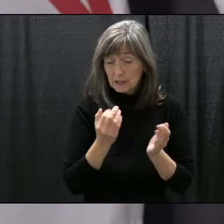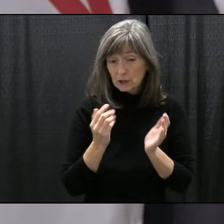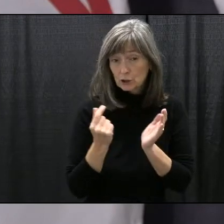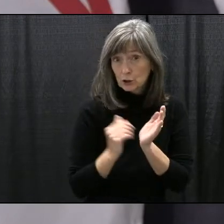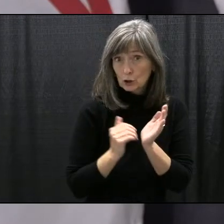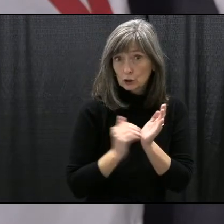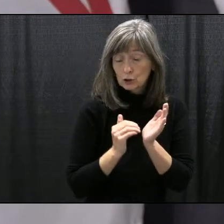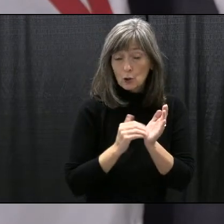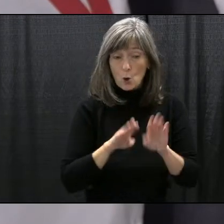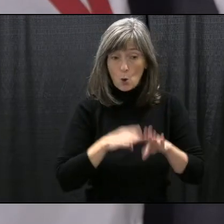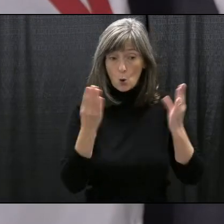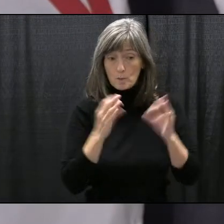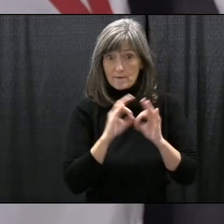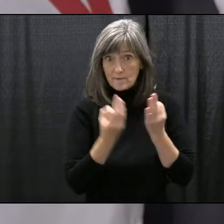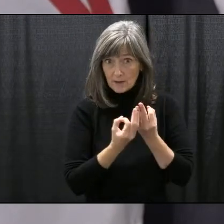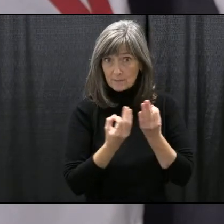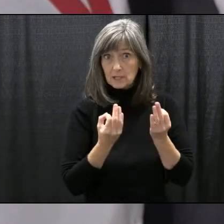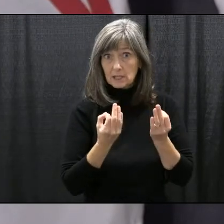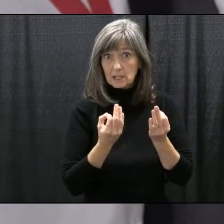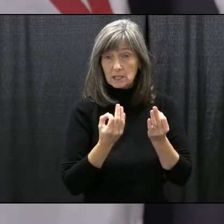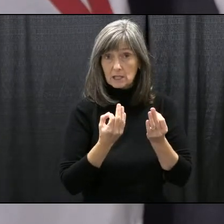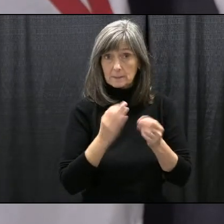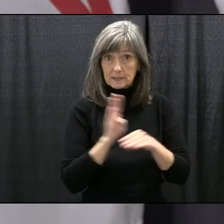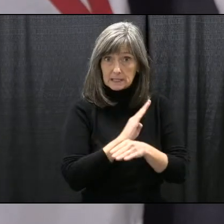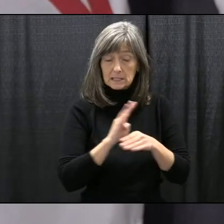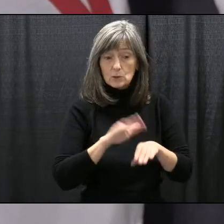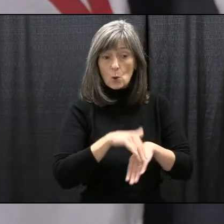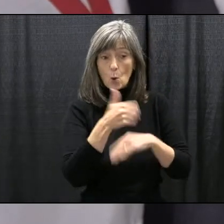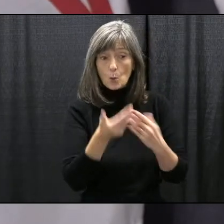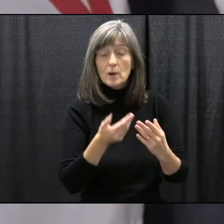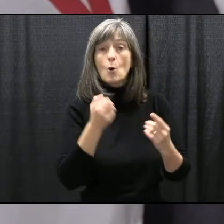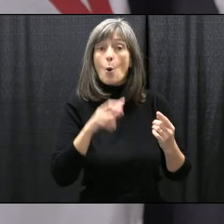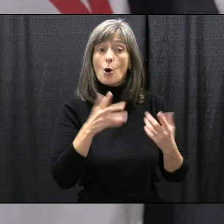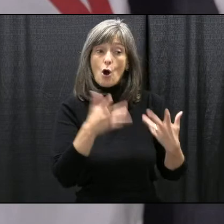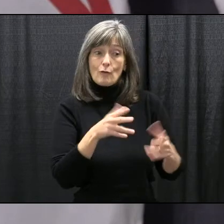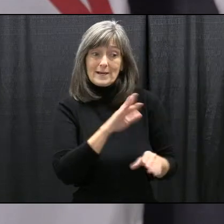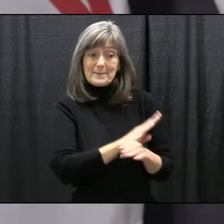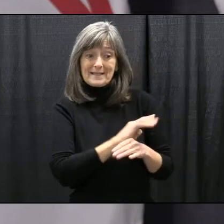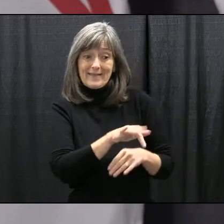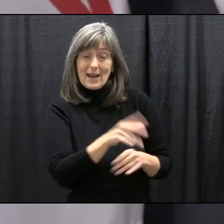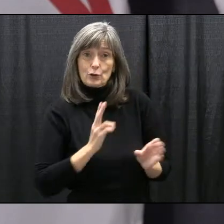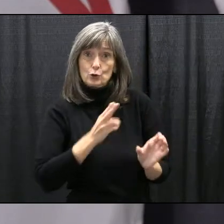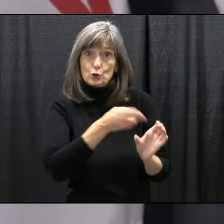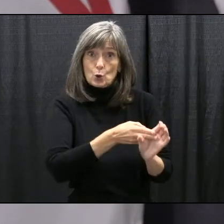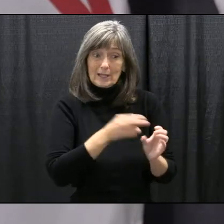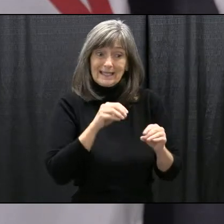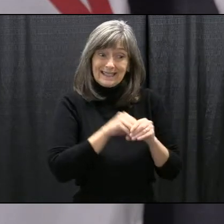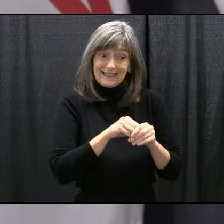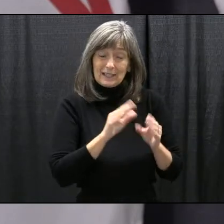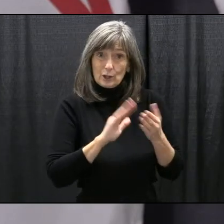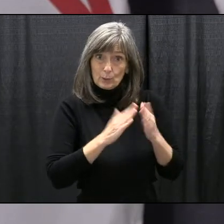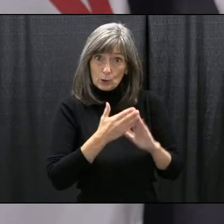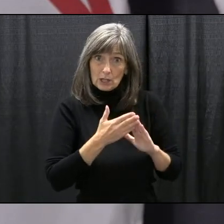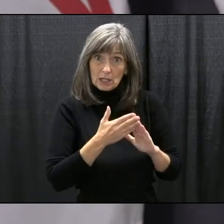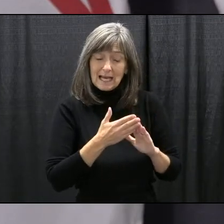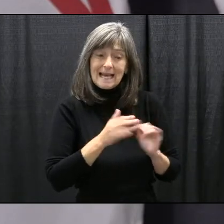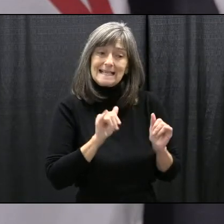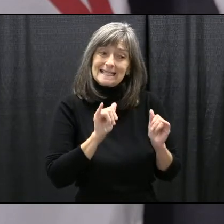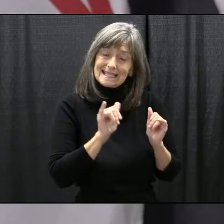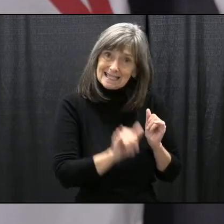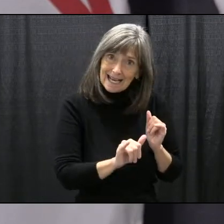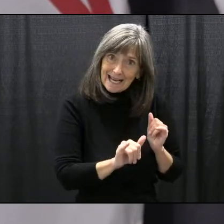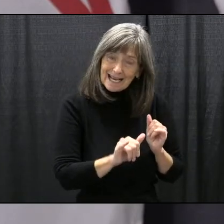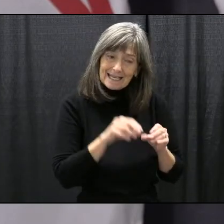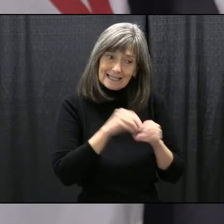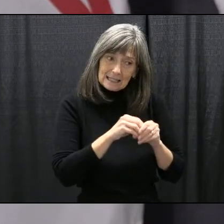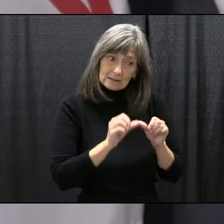who open a family practice clinic or join an existing family practice in the community and stay in